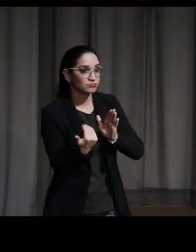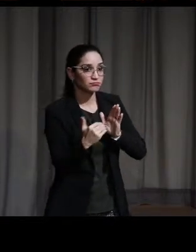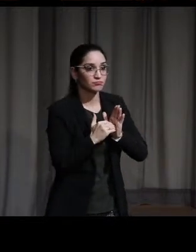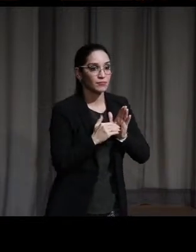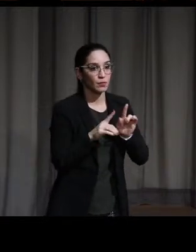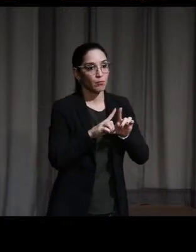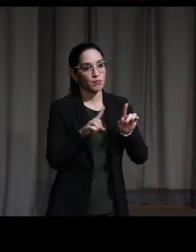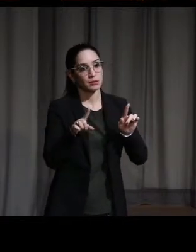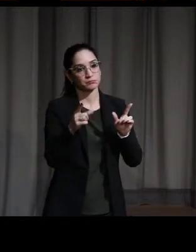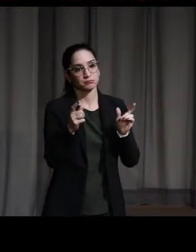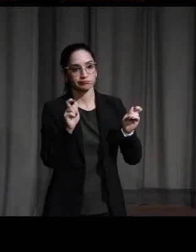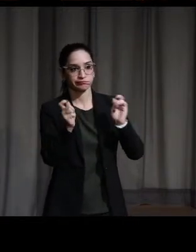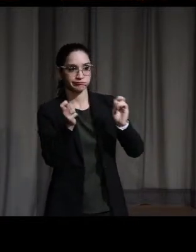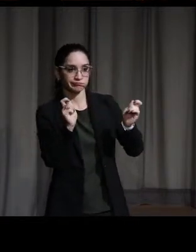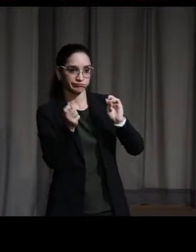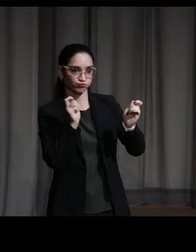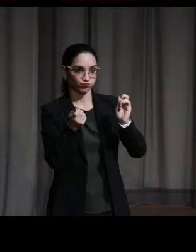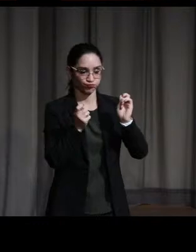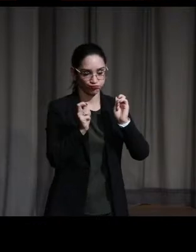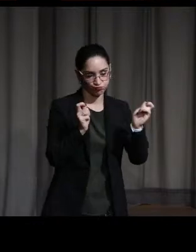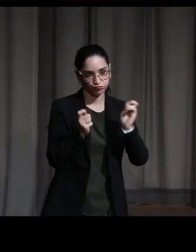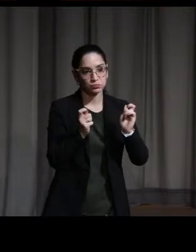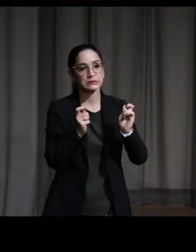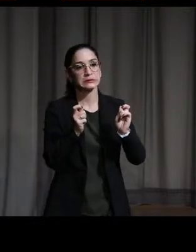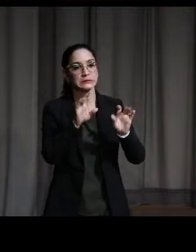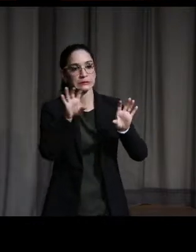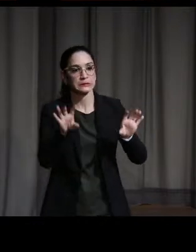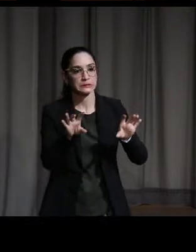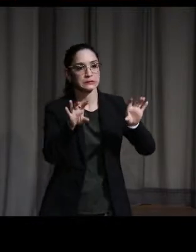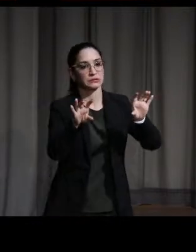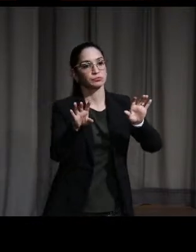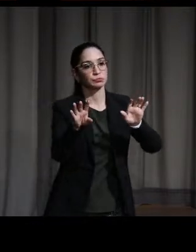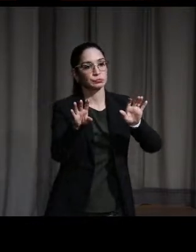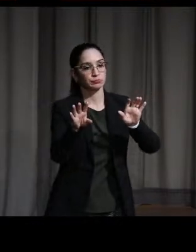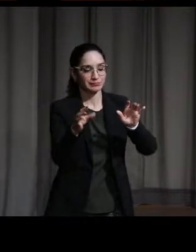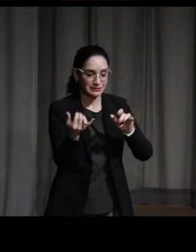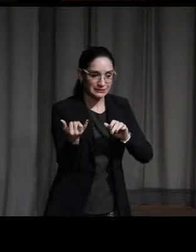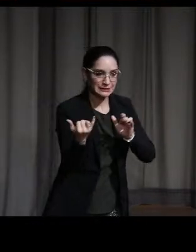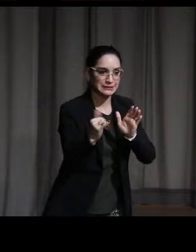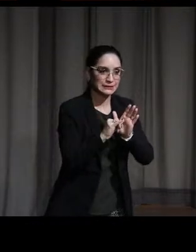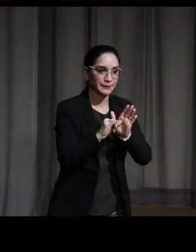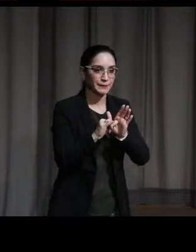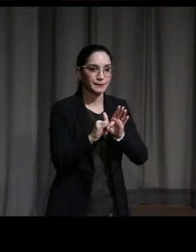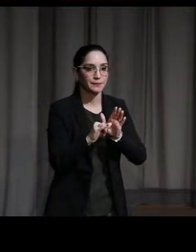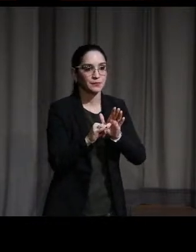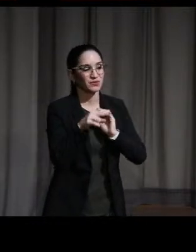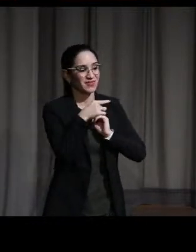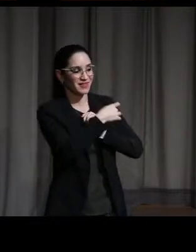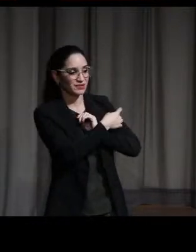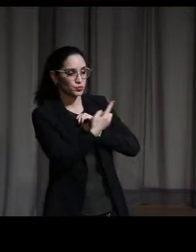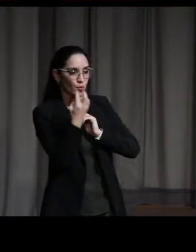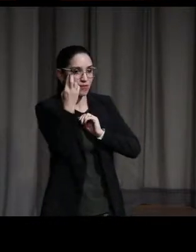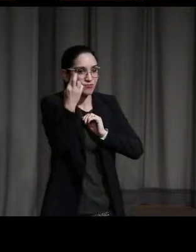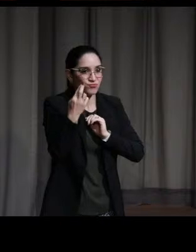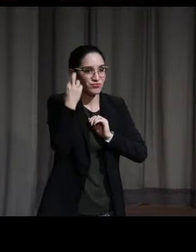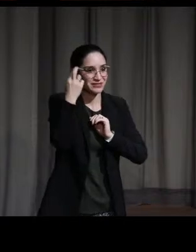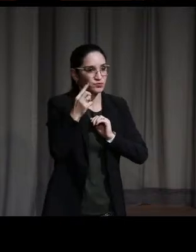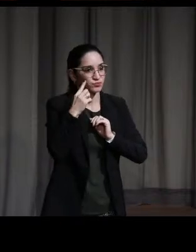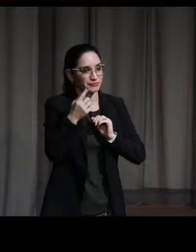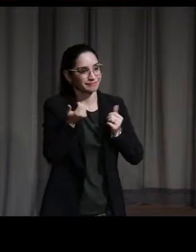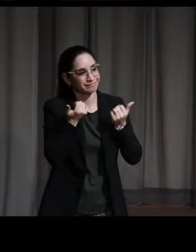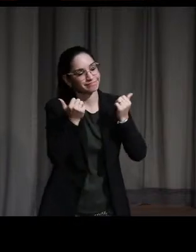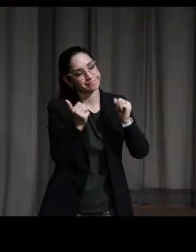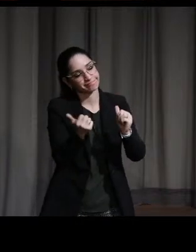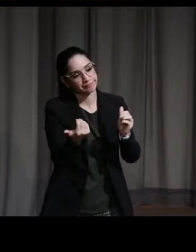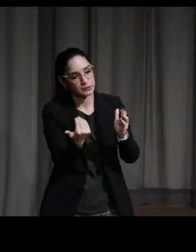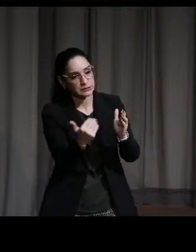it. He according to the reinterprets themes. it, and also the rooster is an excuse to paint. Yeah. There's no doubt about it, that